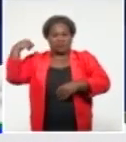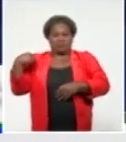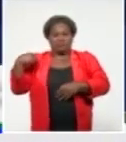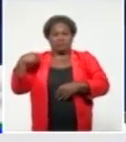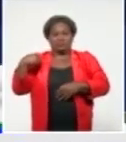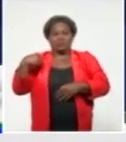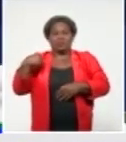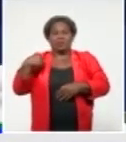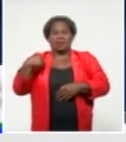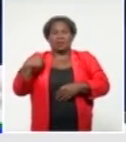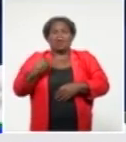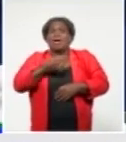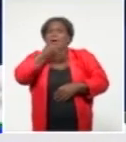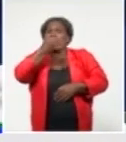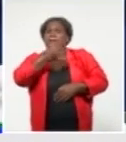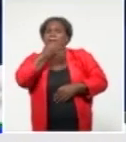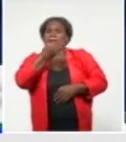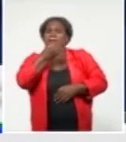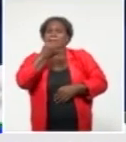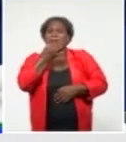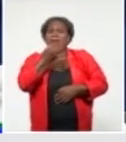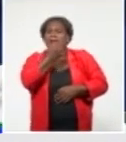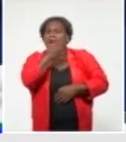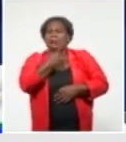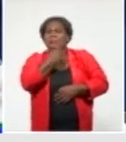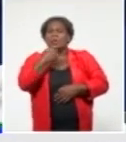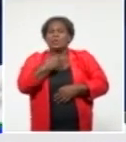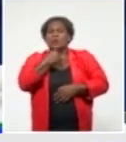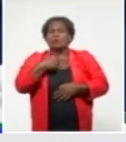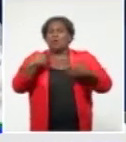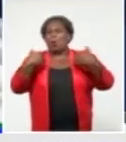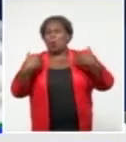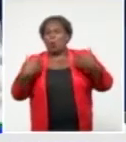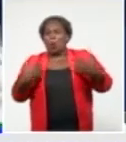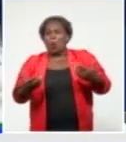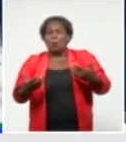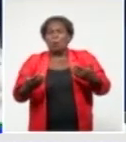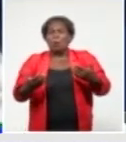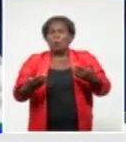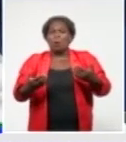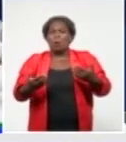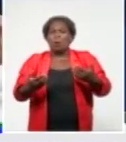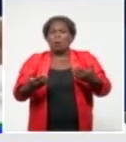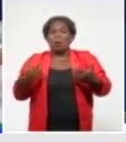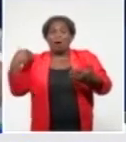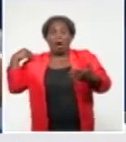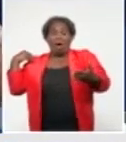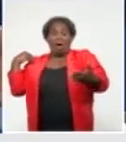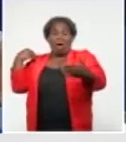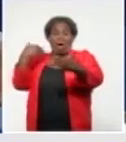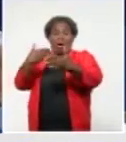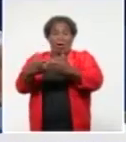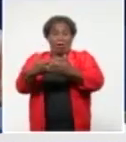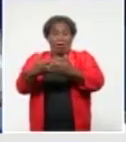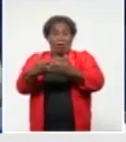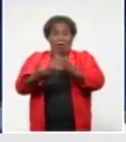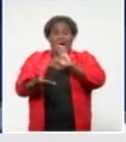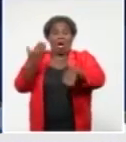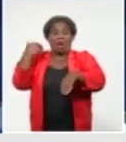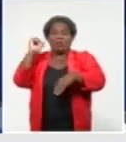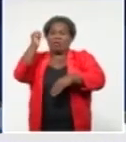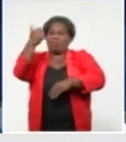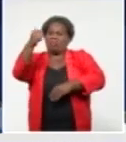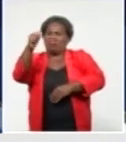critical conditions, 5 in serious conditions, all of them from Havana province and hospitalized in Havana's hospitals.